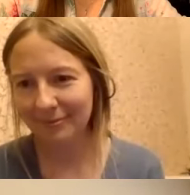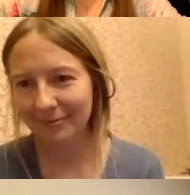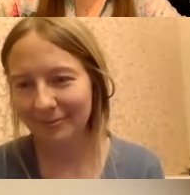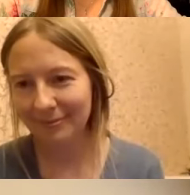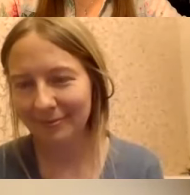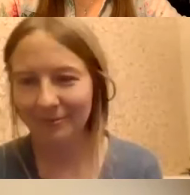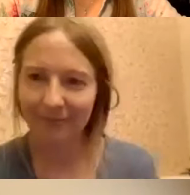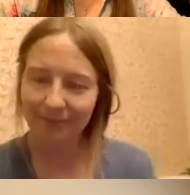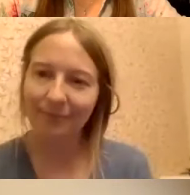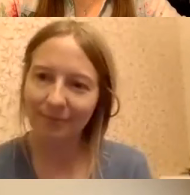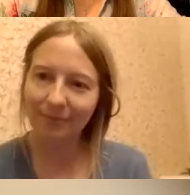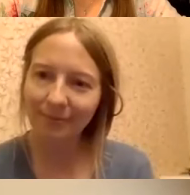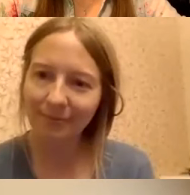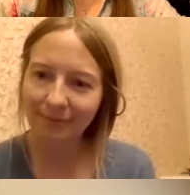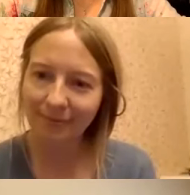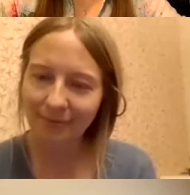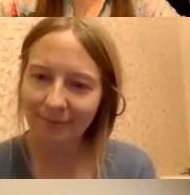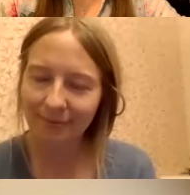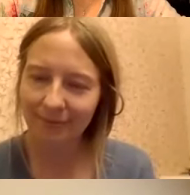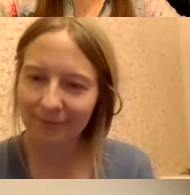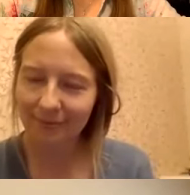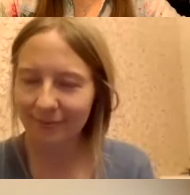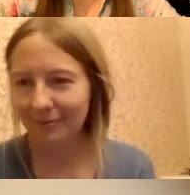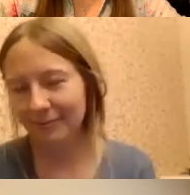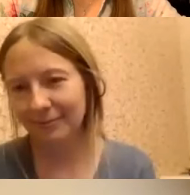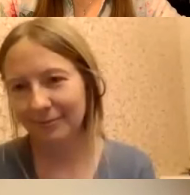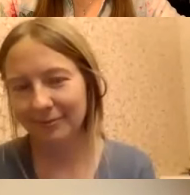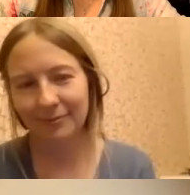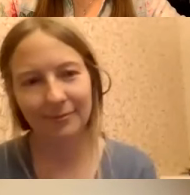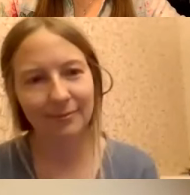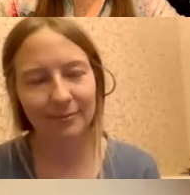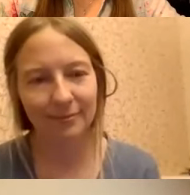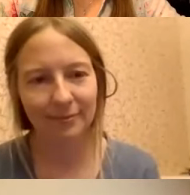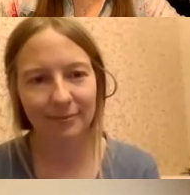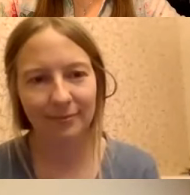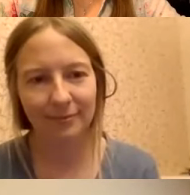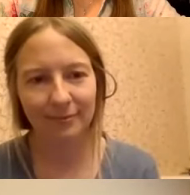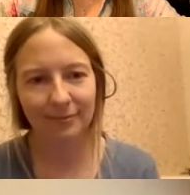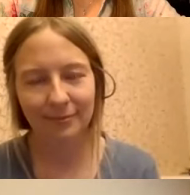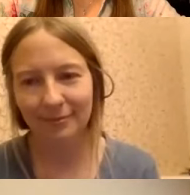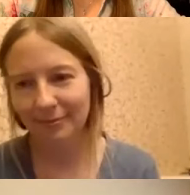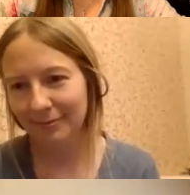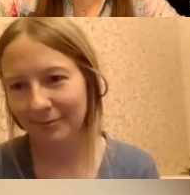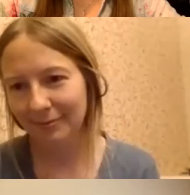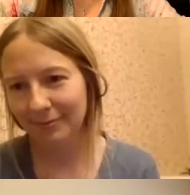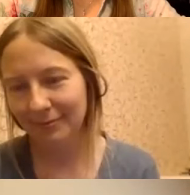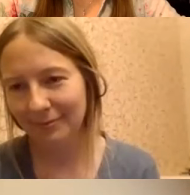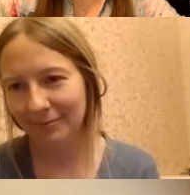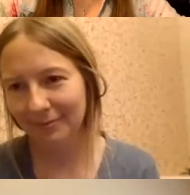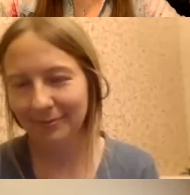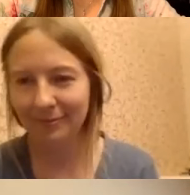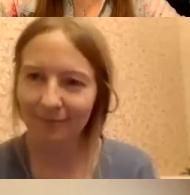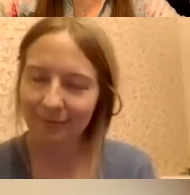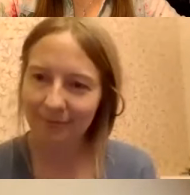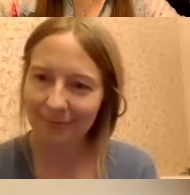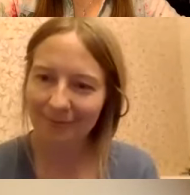with the CAM kinase 2 to rescue the nerve crush injury. I apologize if I missed some of this, but the last slide